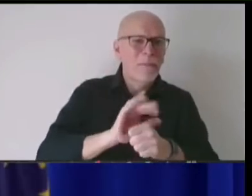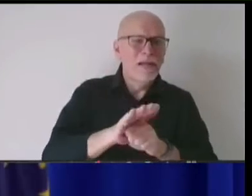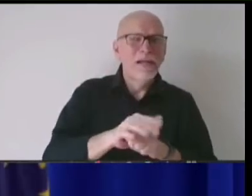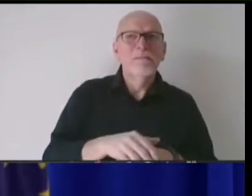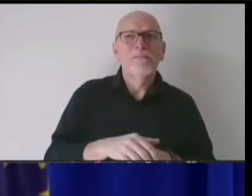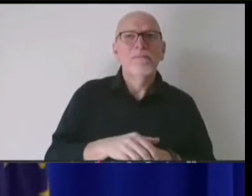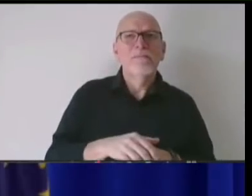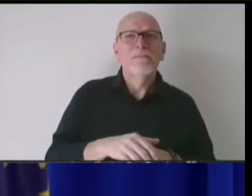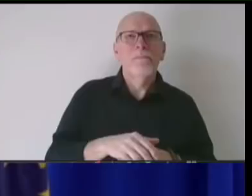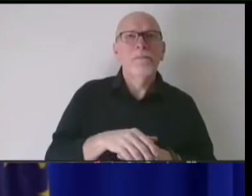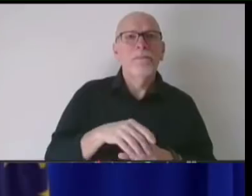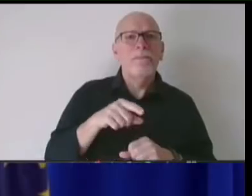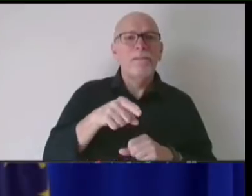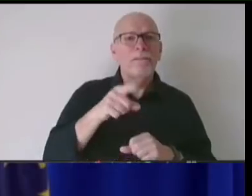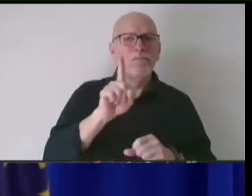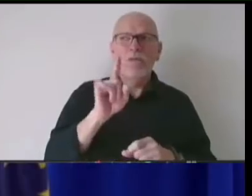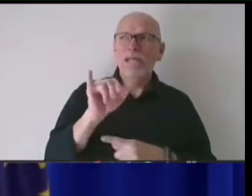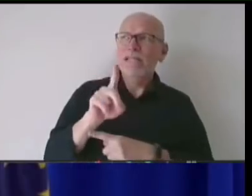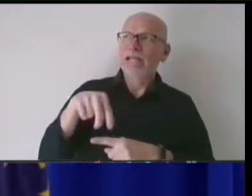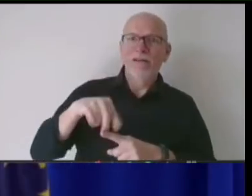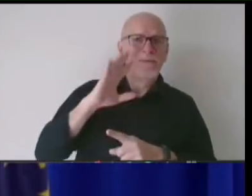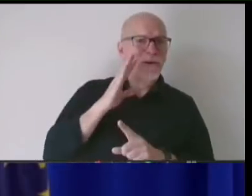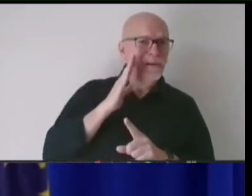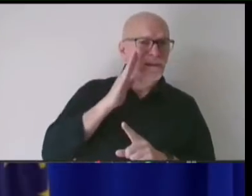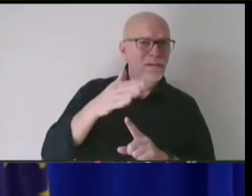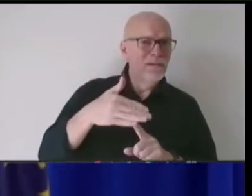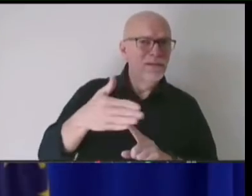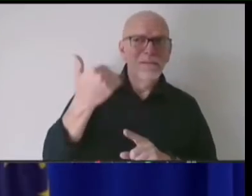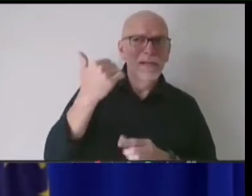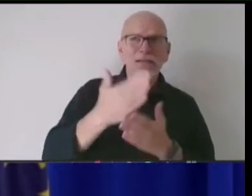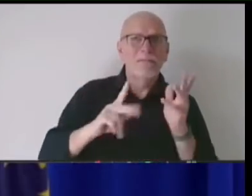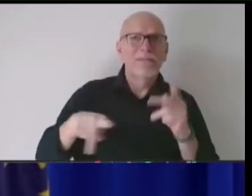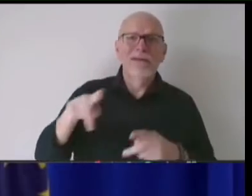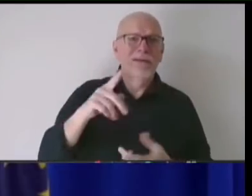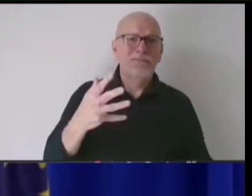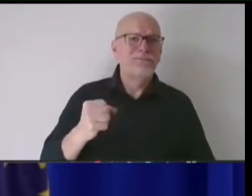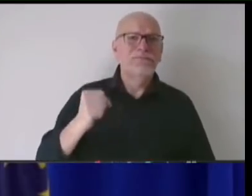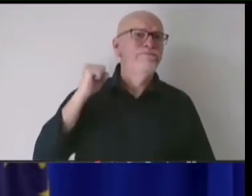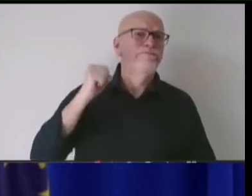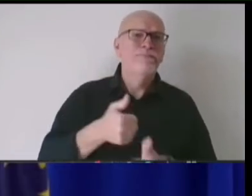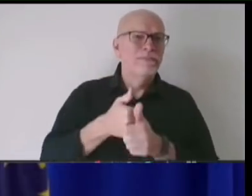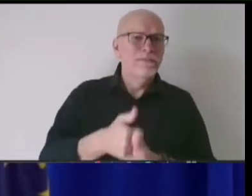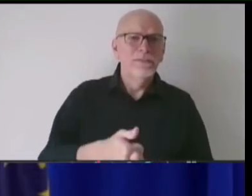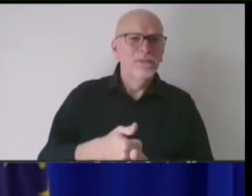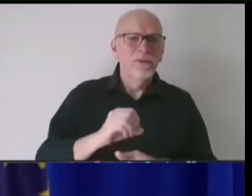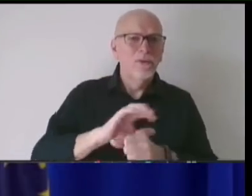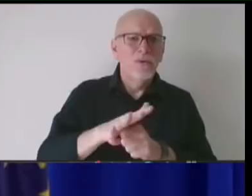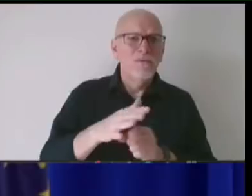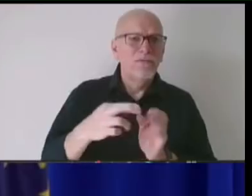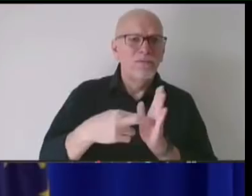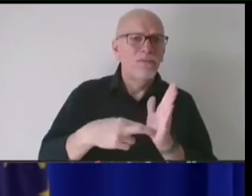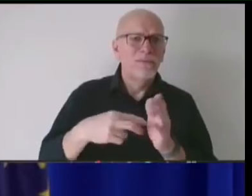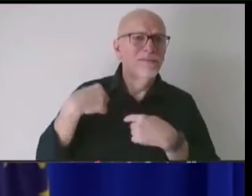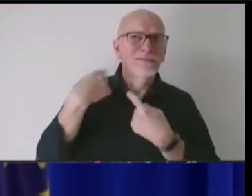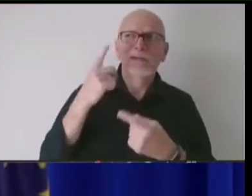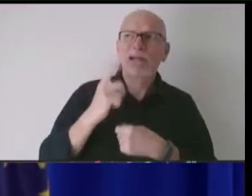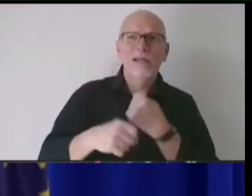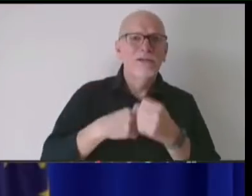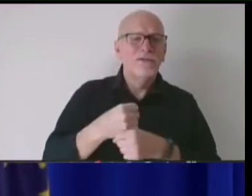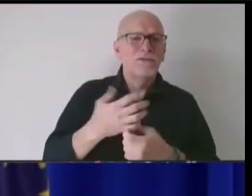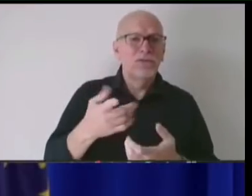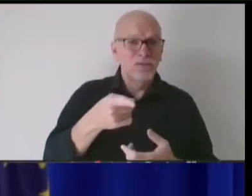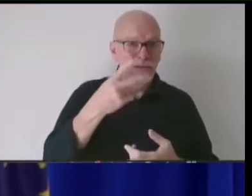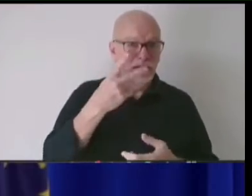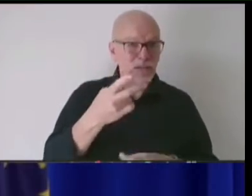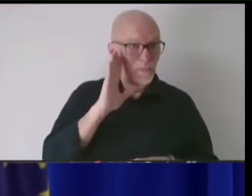where do you see Indiana going given that certain individuals are not complying to COVID guidelines as they once did last year? Do you see